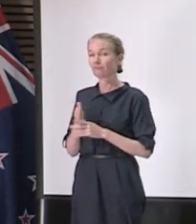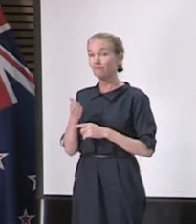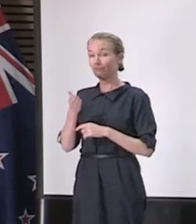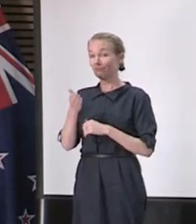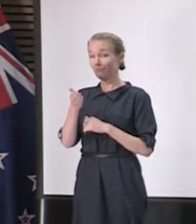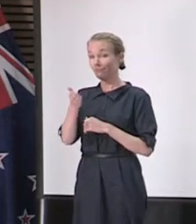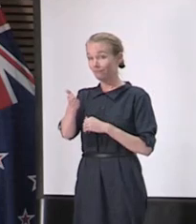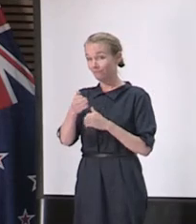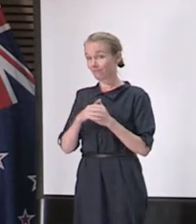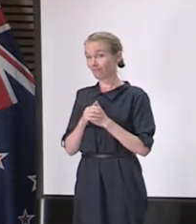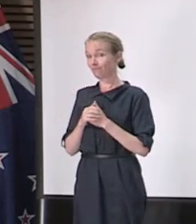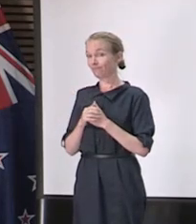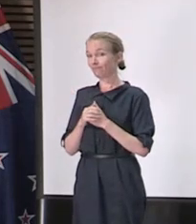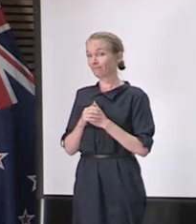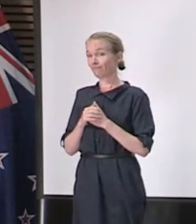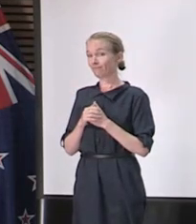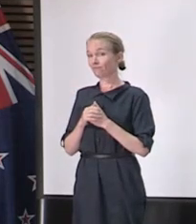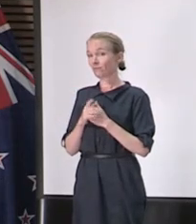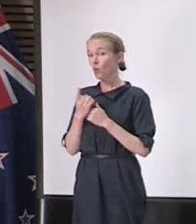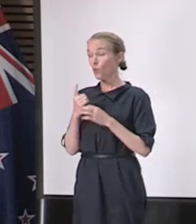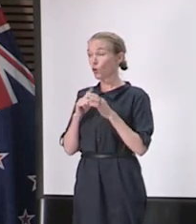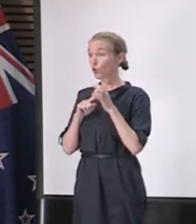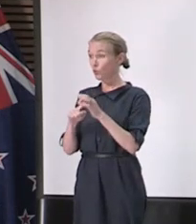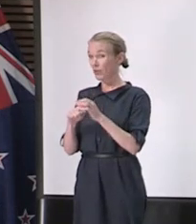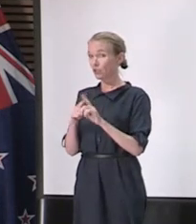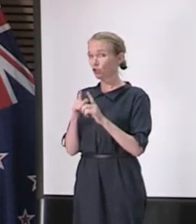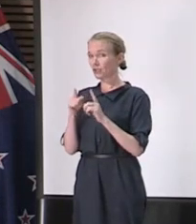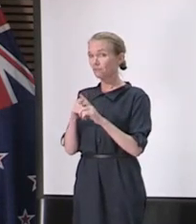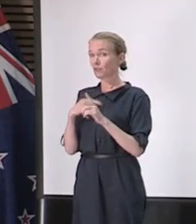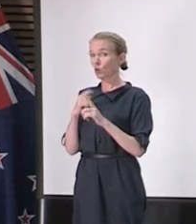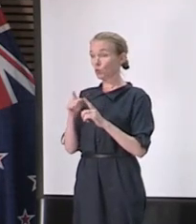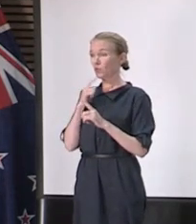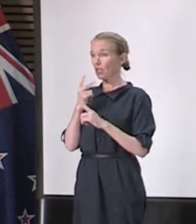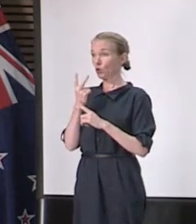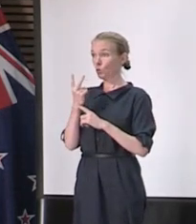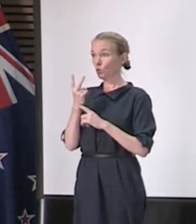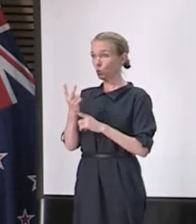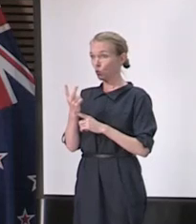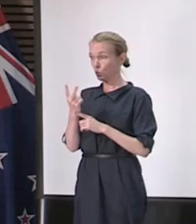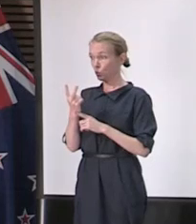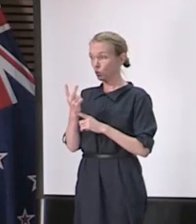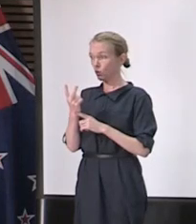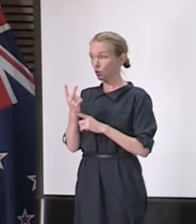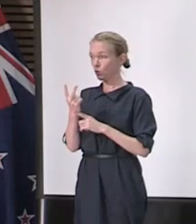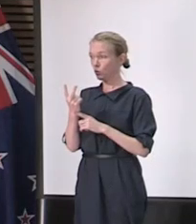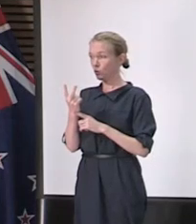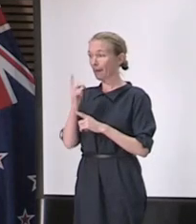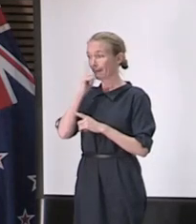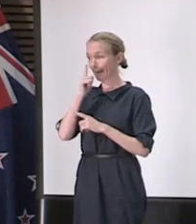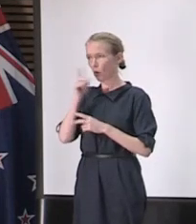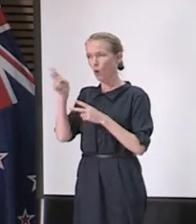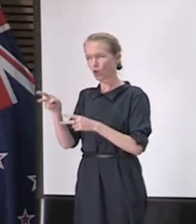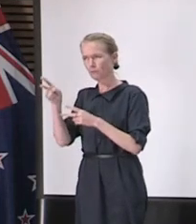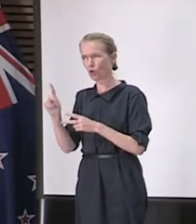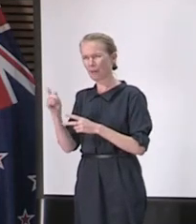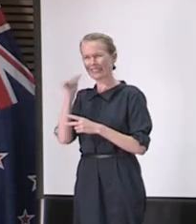at 1:30 p.m. yesterday, there were 5 confirmed COVID patients in North Shore Hospital alone. Are you being deliberately misleading to try and make